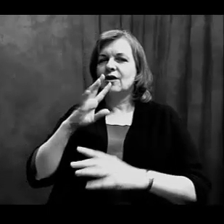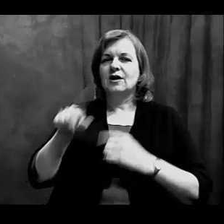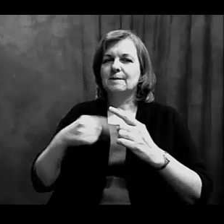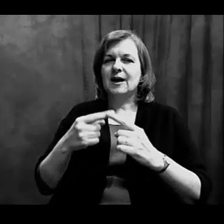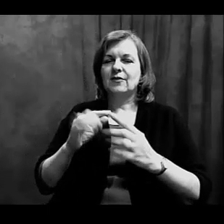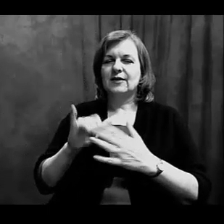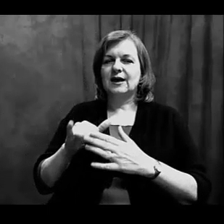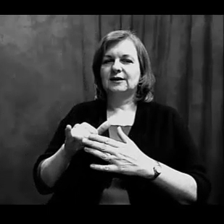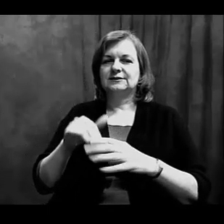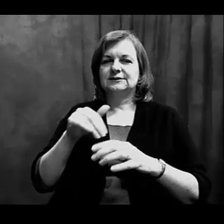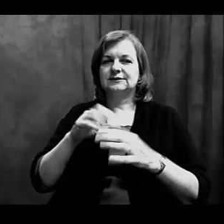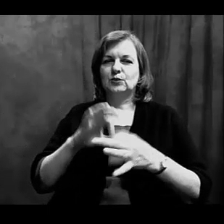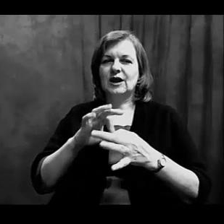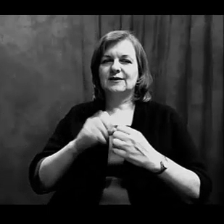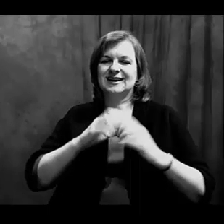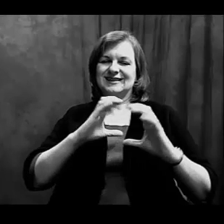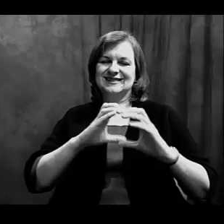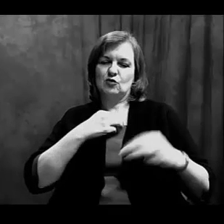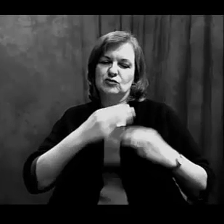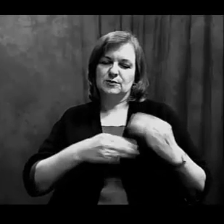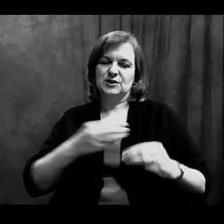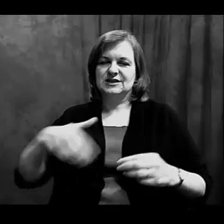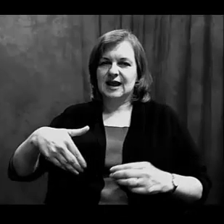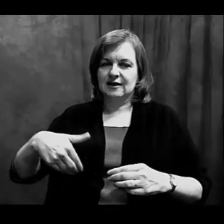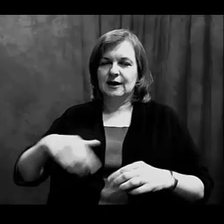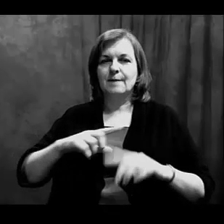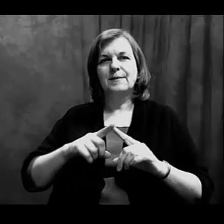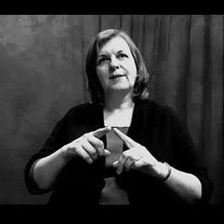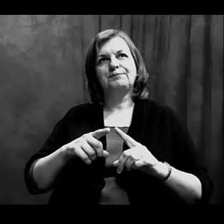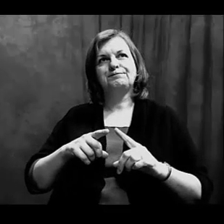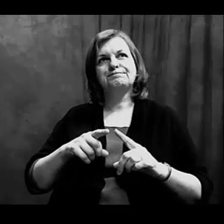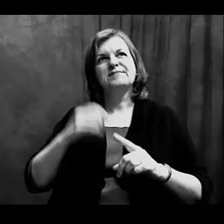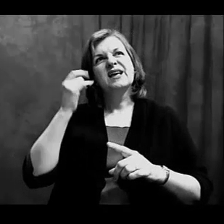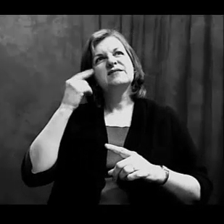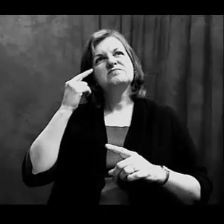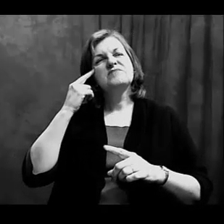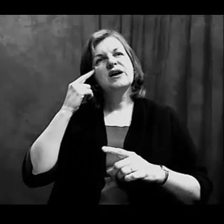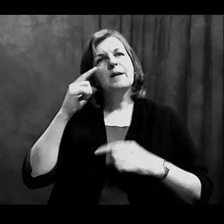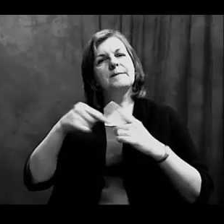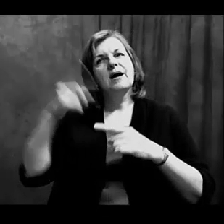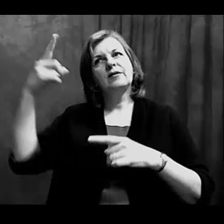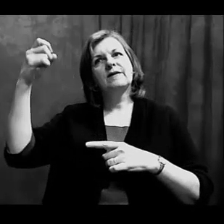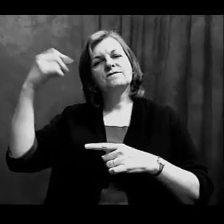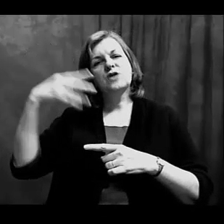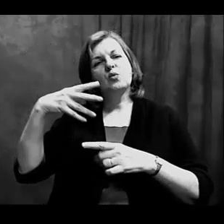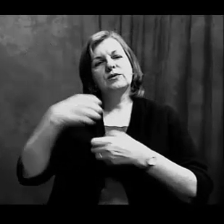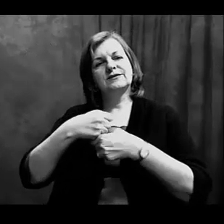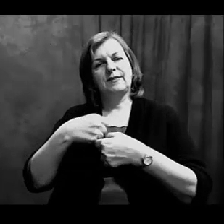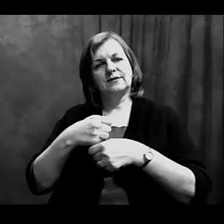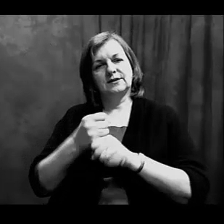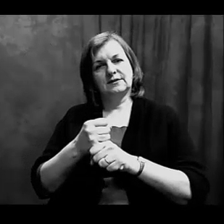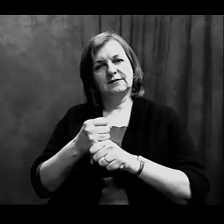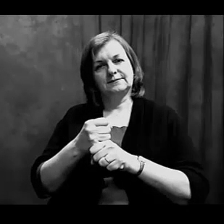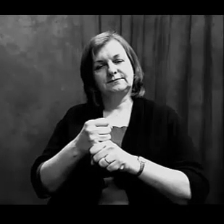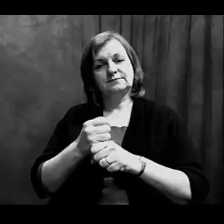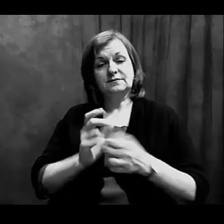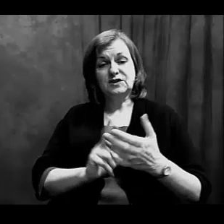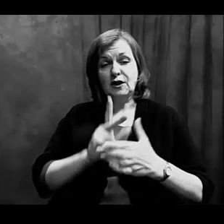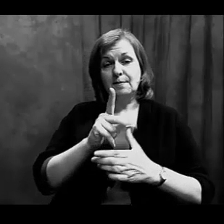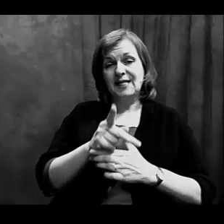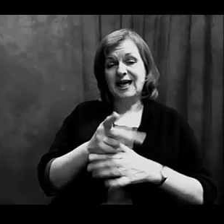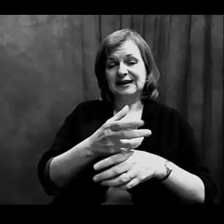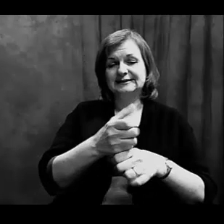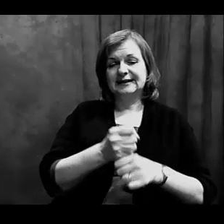this far in cell respiration yet. So instead, let's think about photosynthesis. Photosynthesis is the